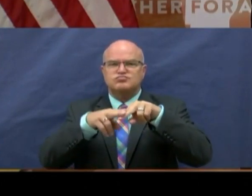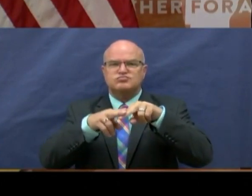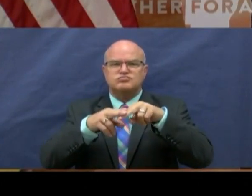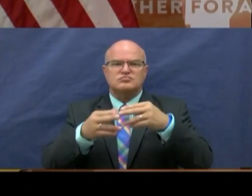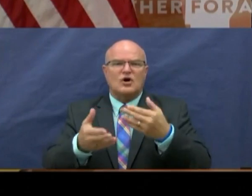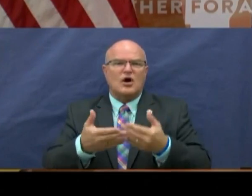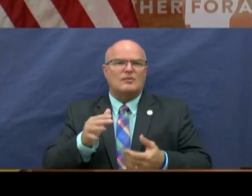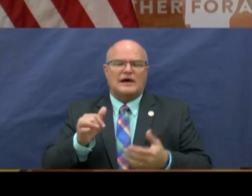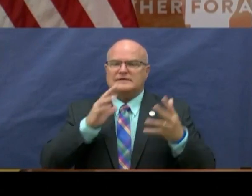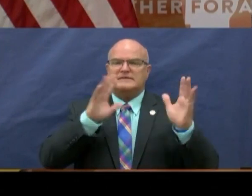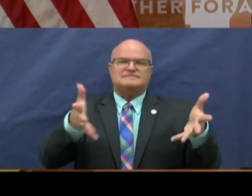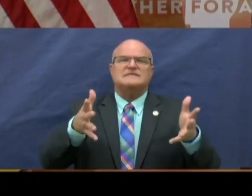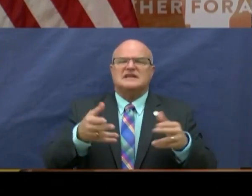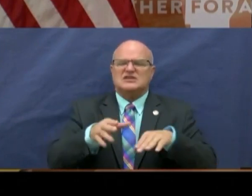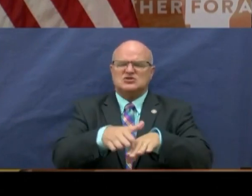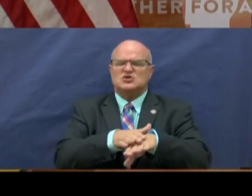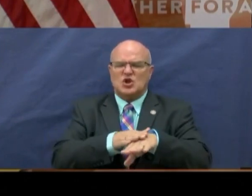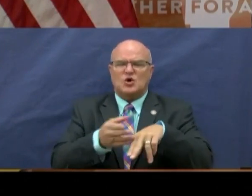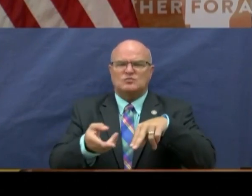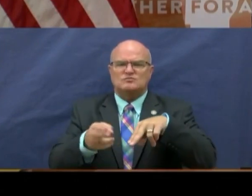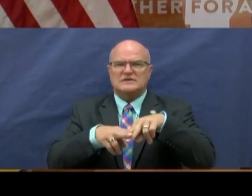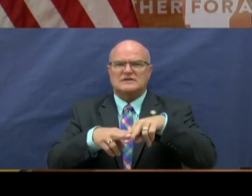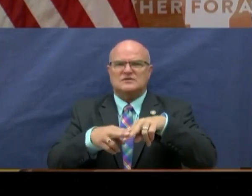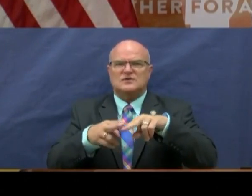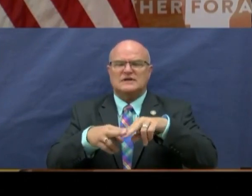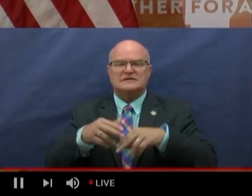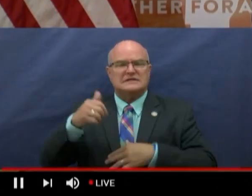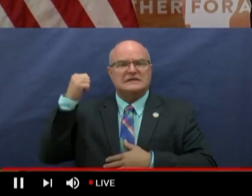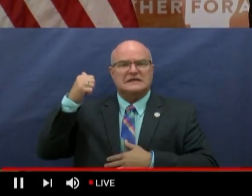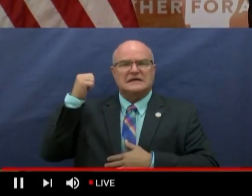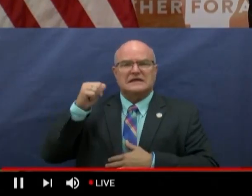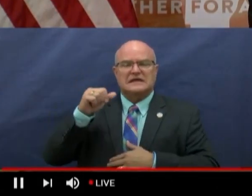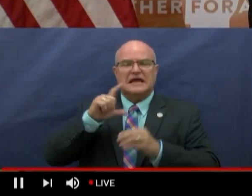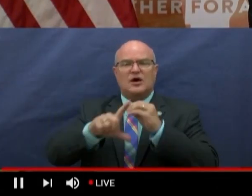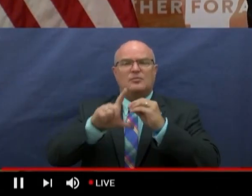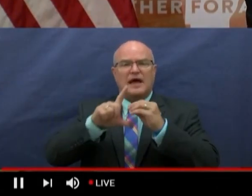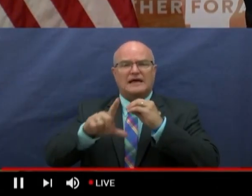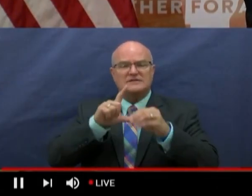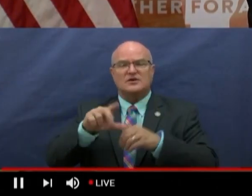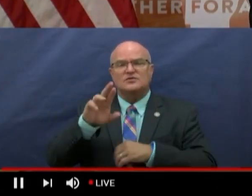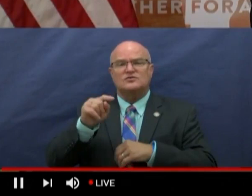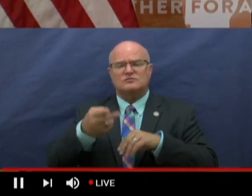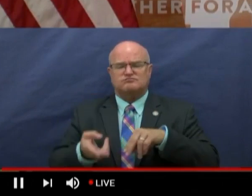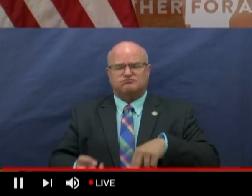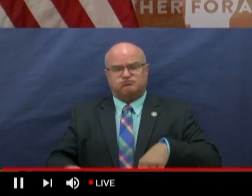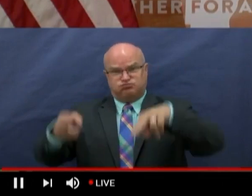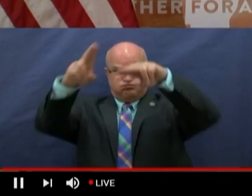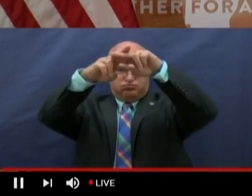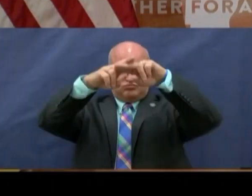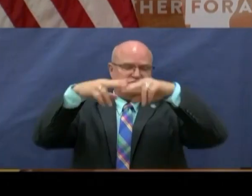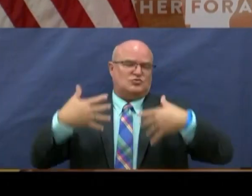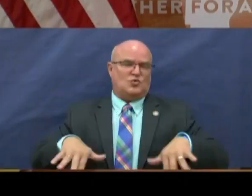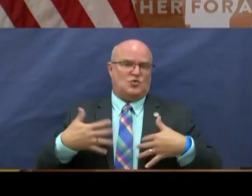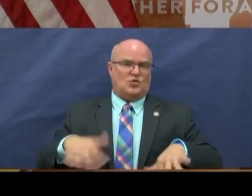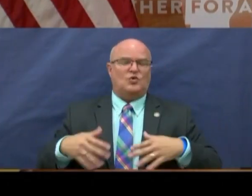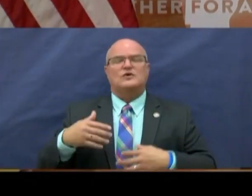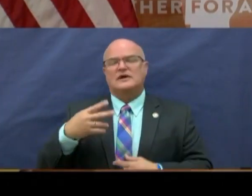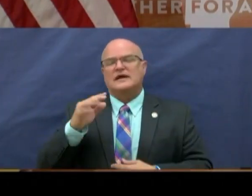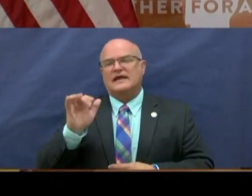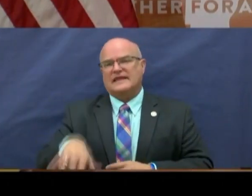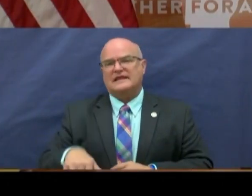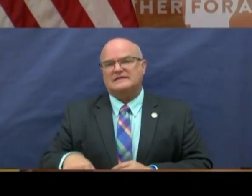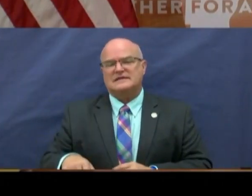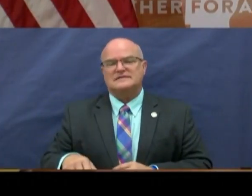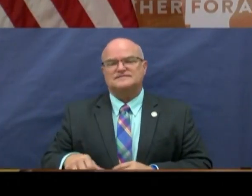I'll just leave it at that. It's been a gradual increase rather than a larger scale increase that you've seen in